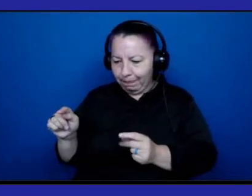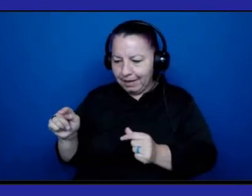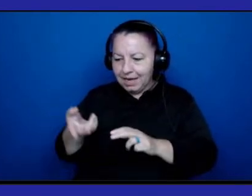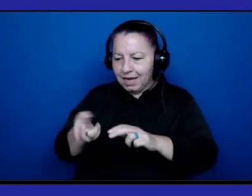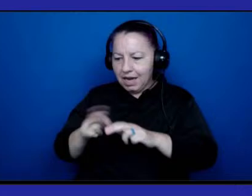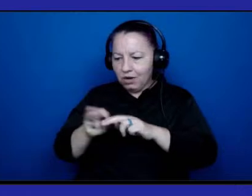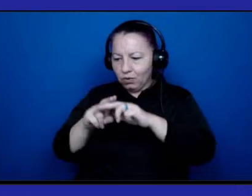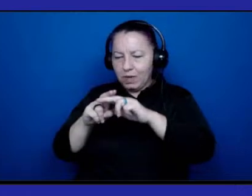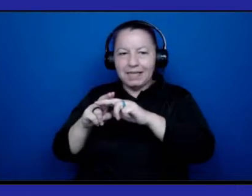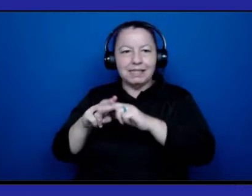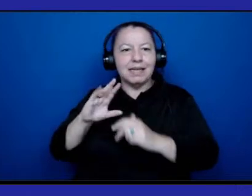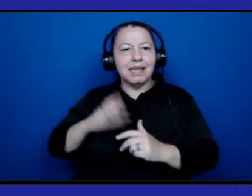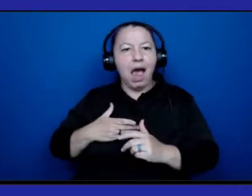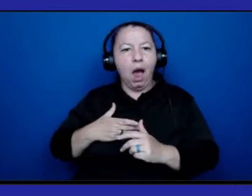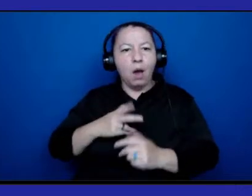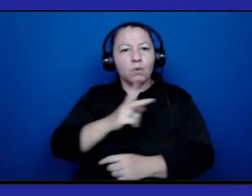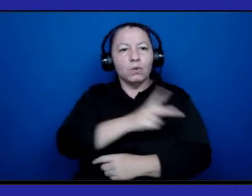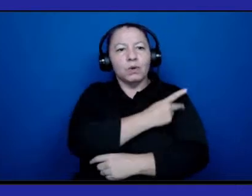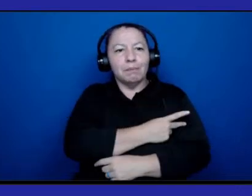increasing our patient.